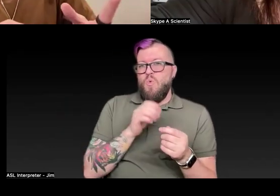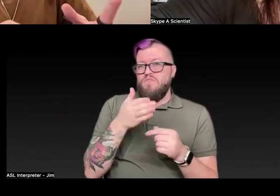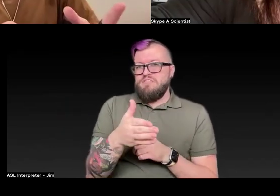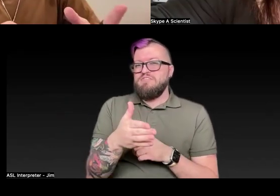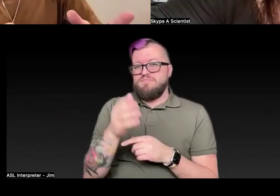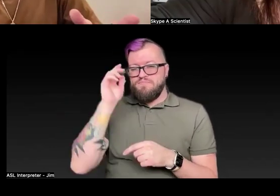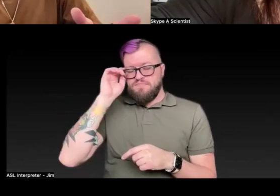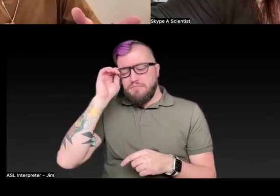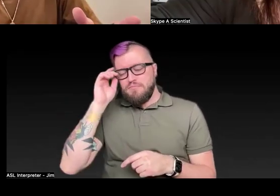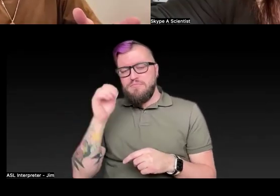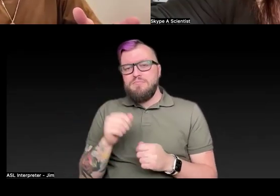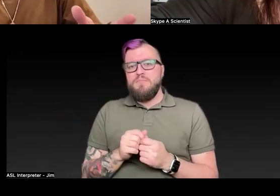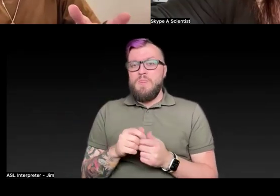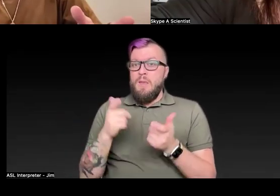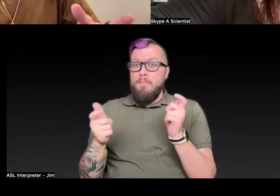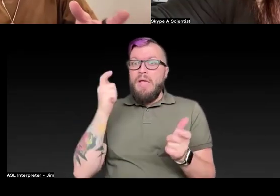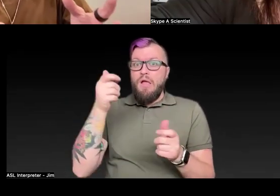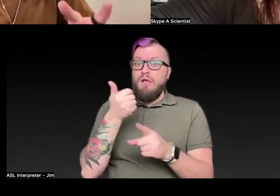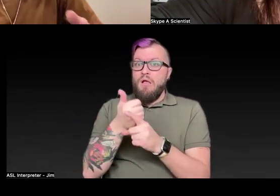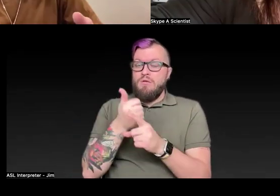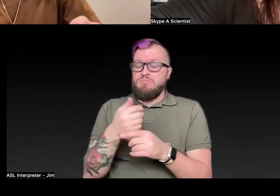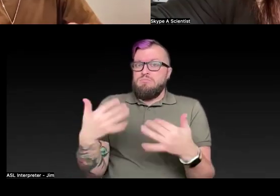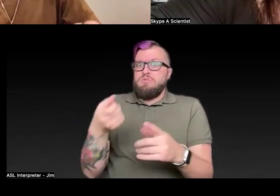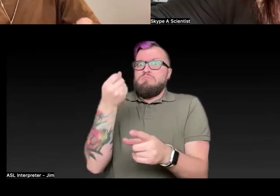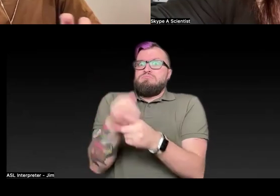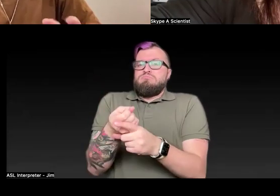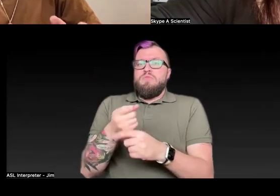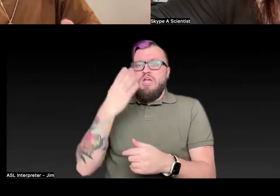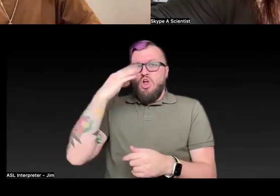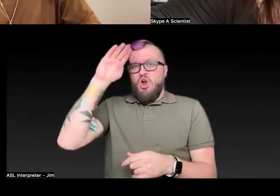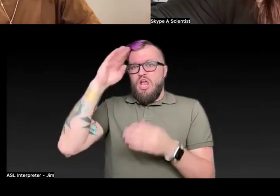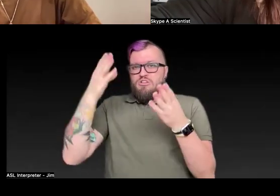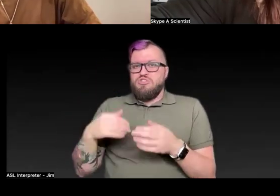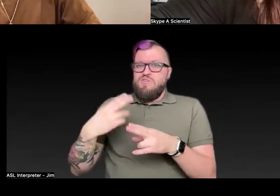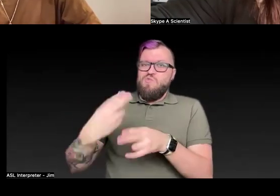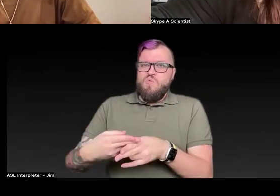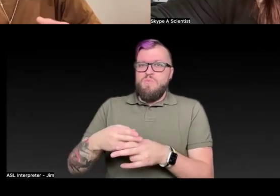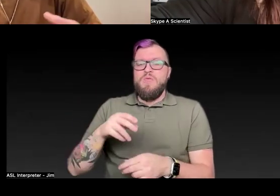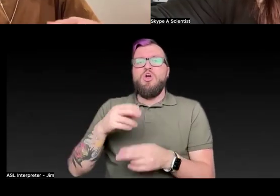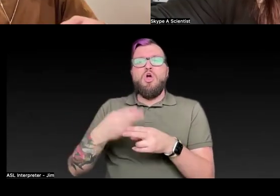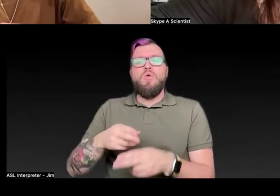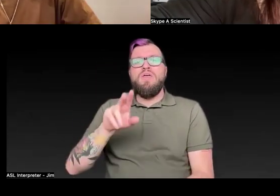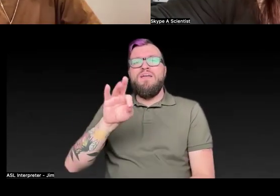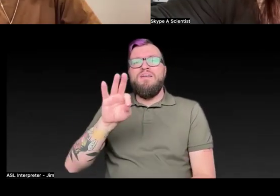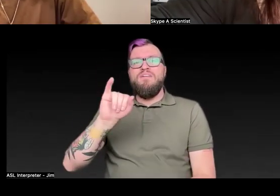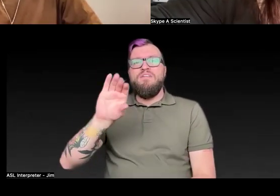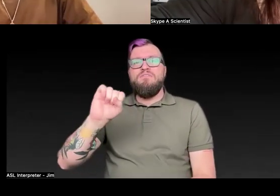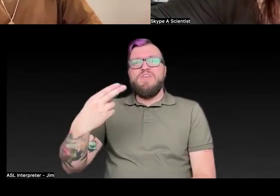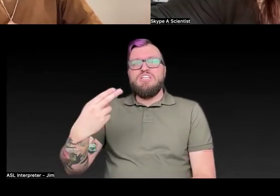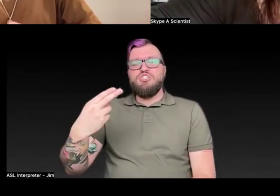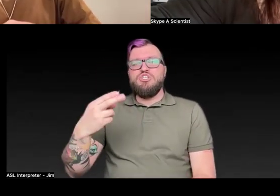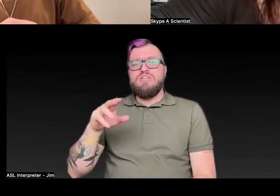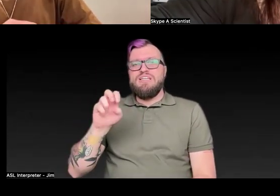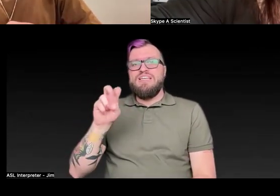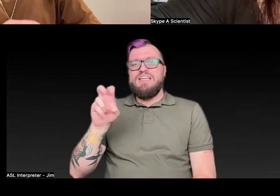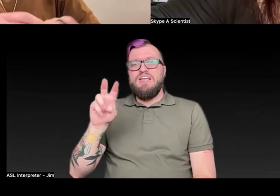thing that that archaeologists have a term for it. It's called the fish event horizon, which is a great name.